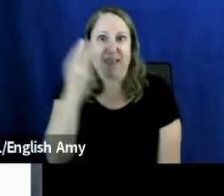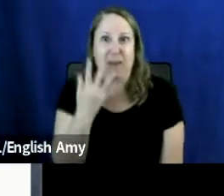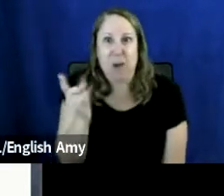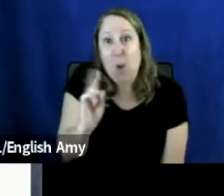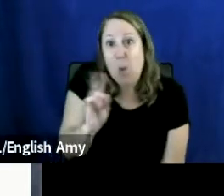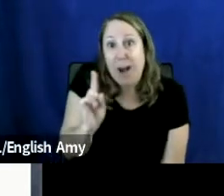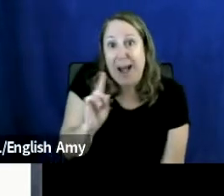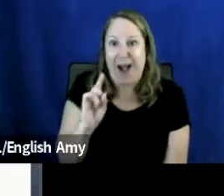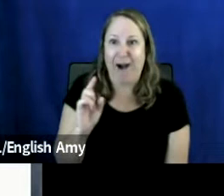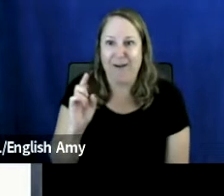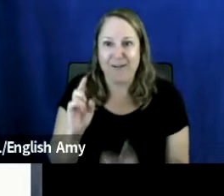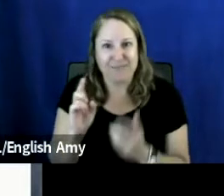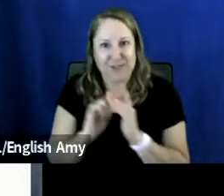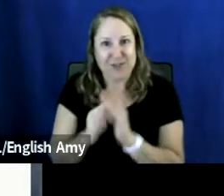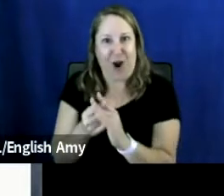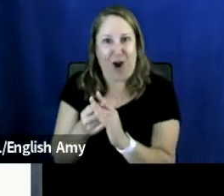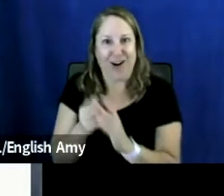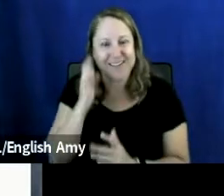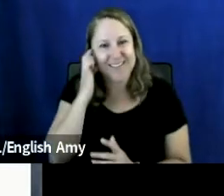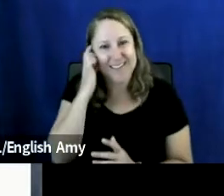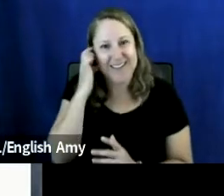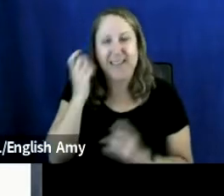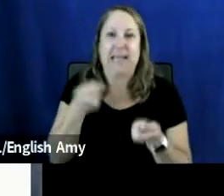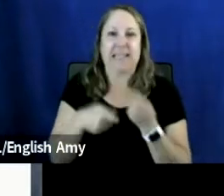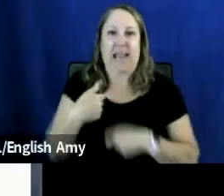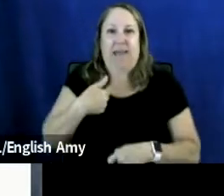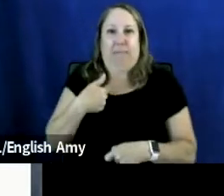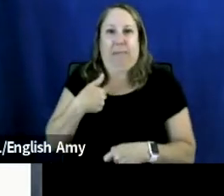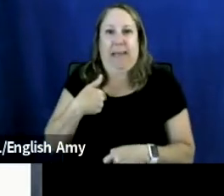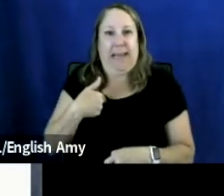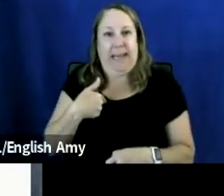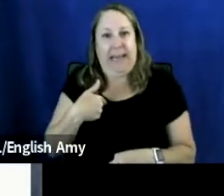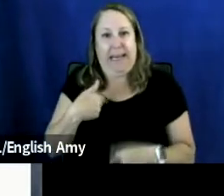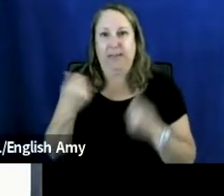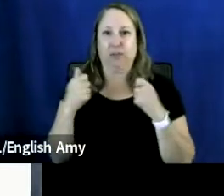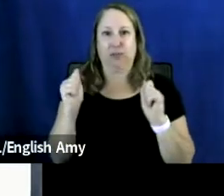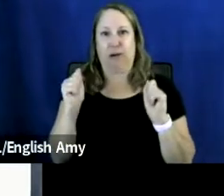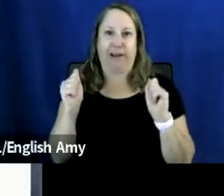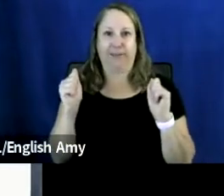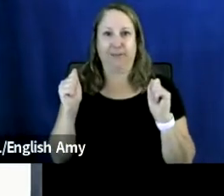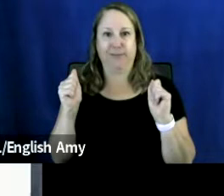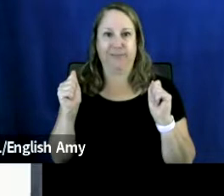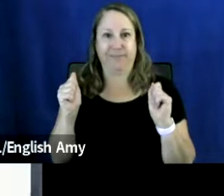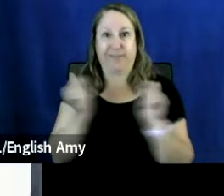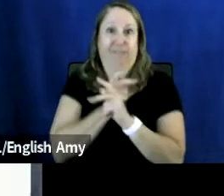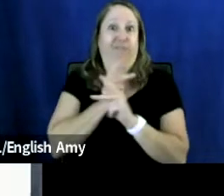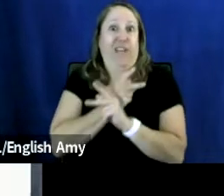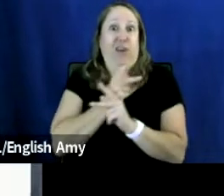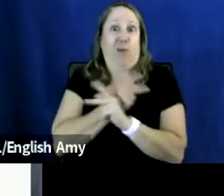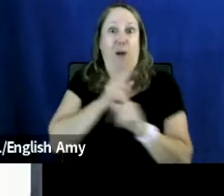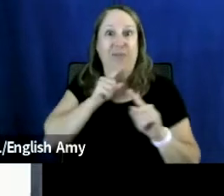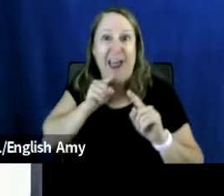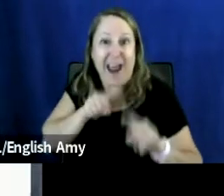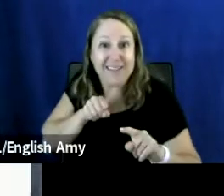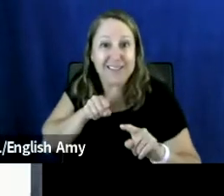then go from there instead of, like, me trying to, like, figure out the answer